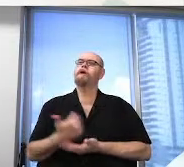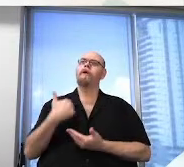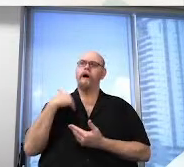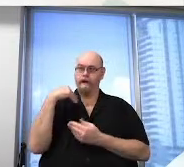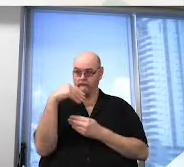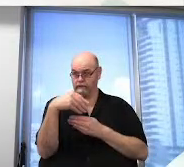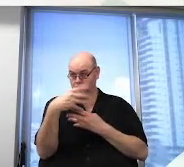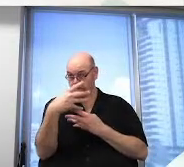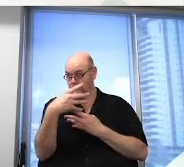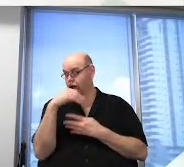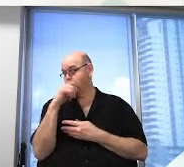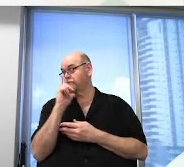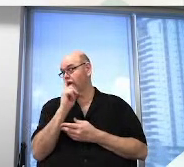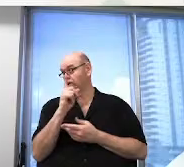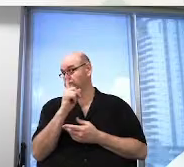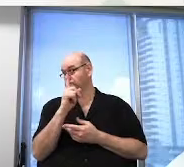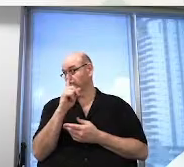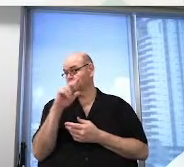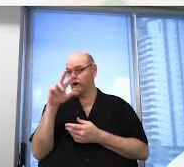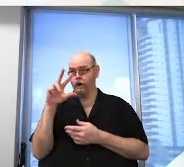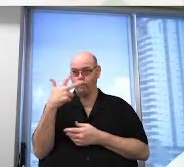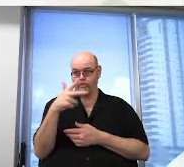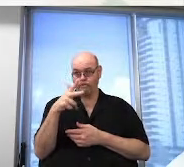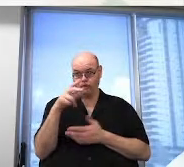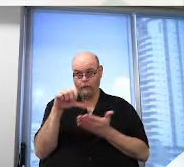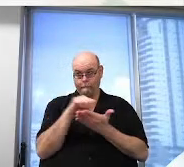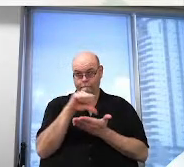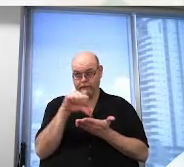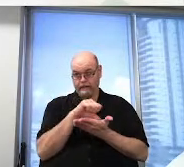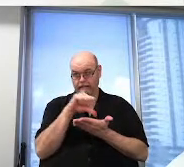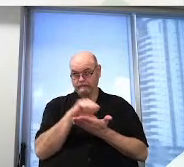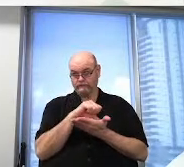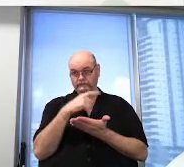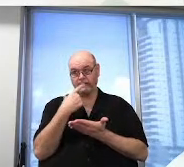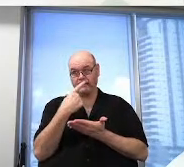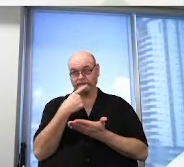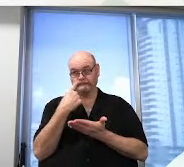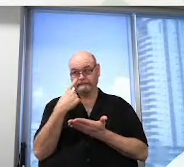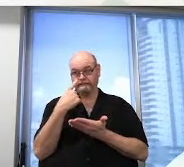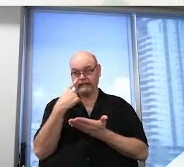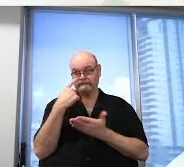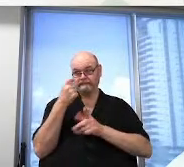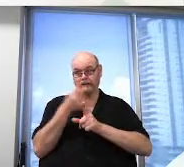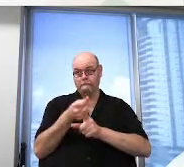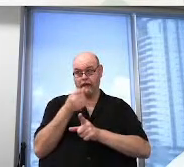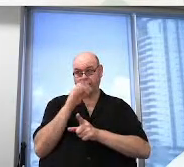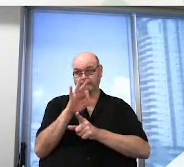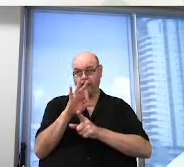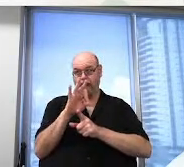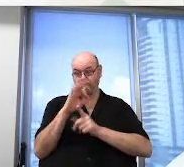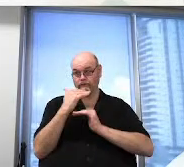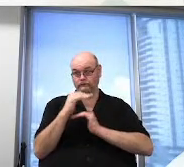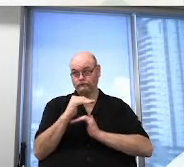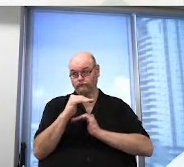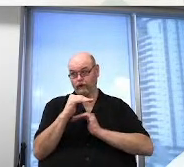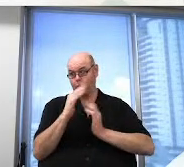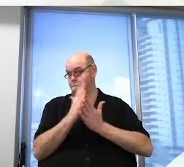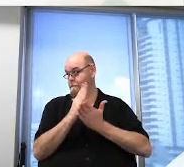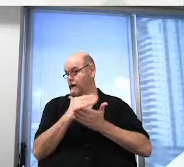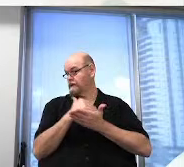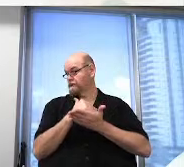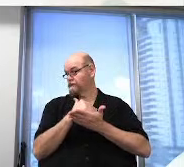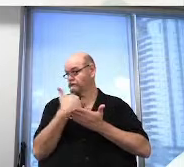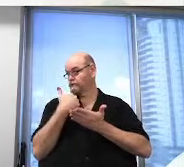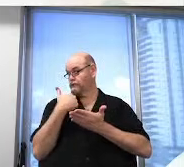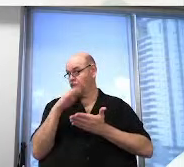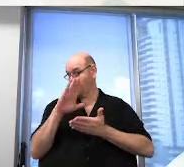We now have the exhibit up, but I'm not sure that Mr. The third page, the section that says impact of constrained budget.